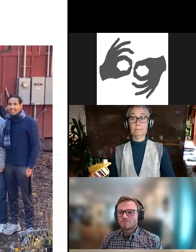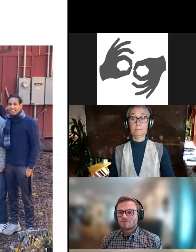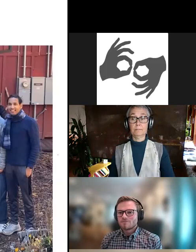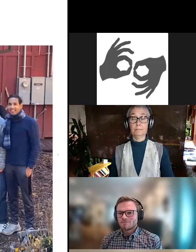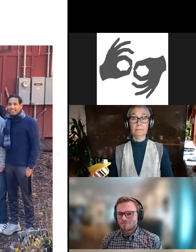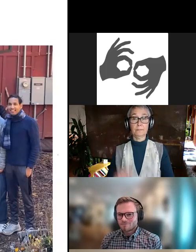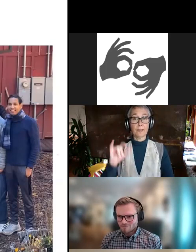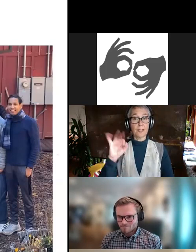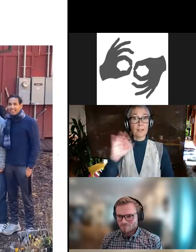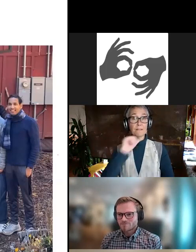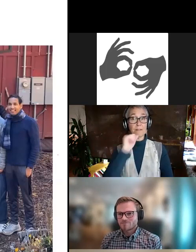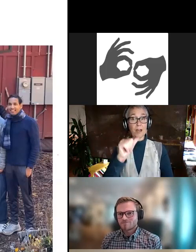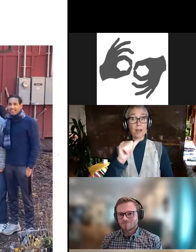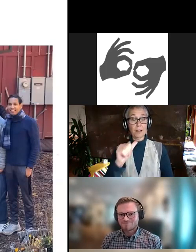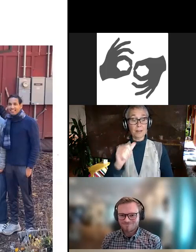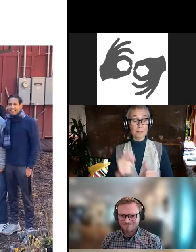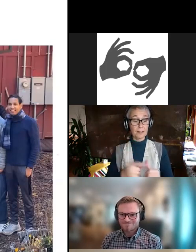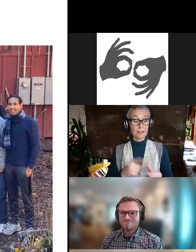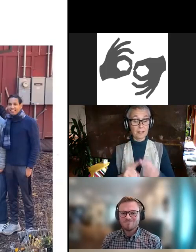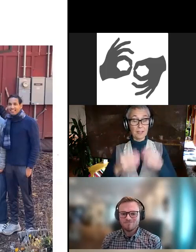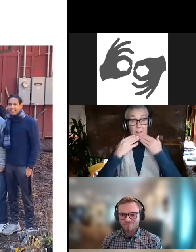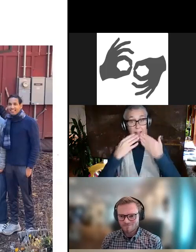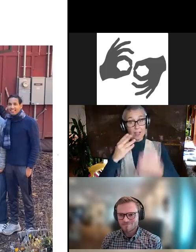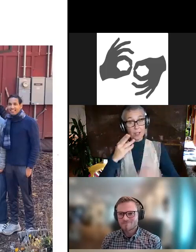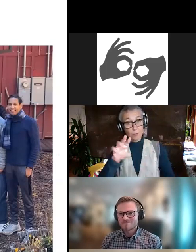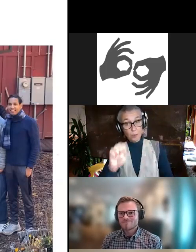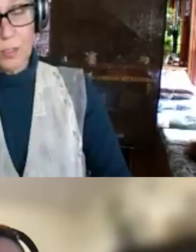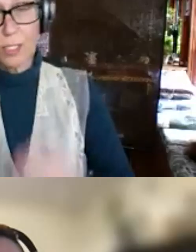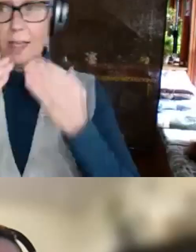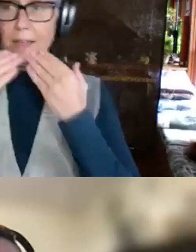If not, please join me in thanking Bruce and Francis.